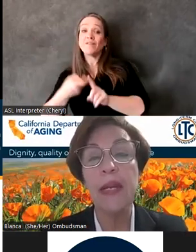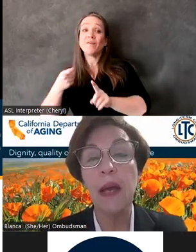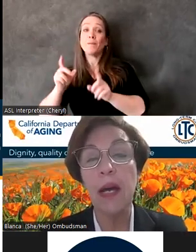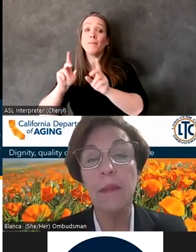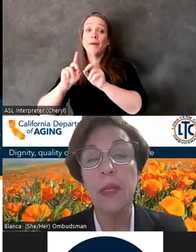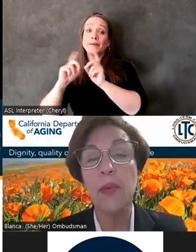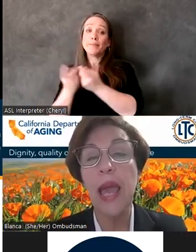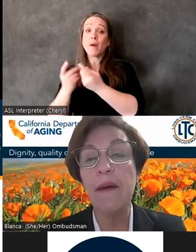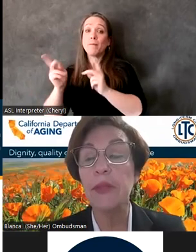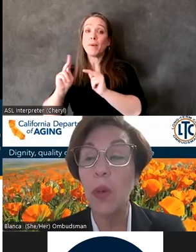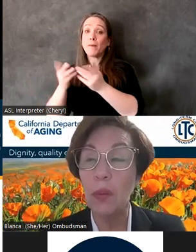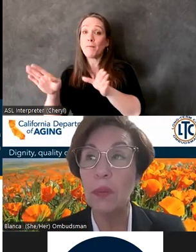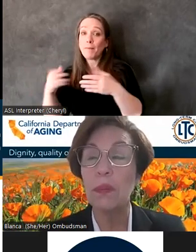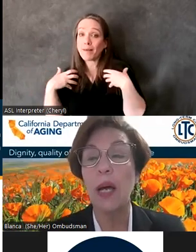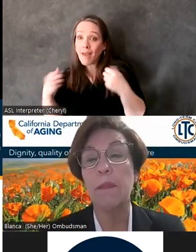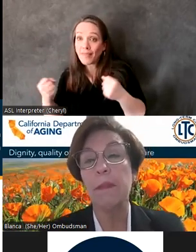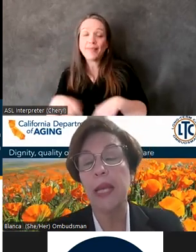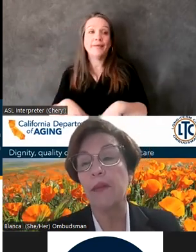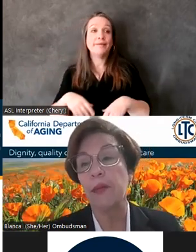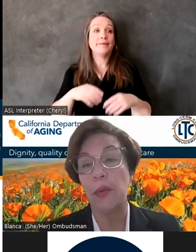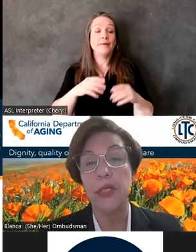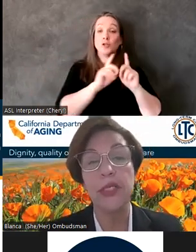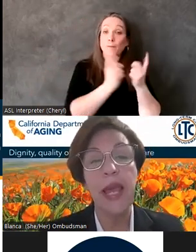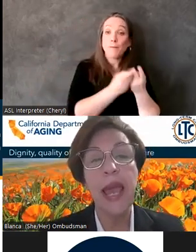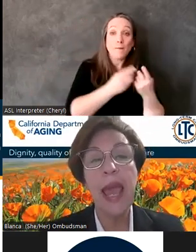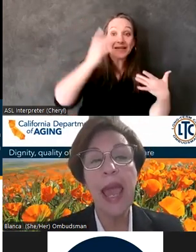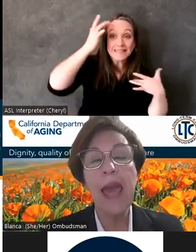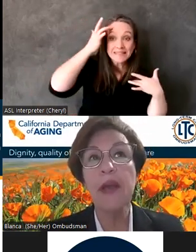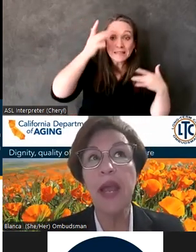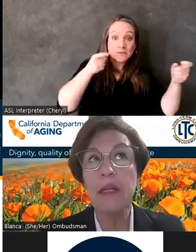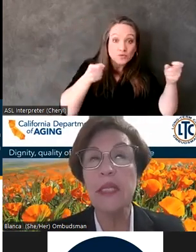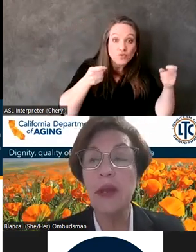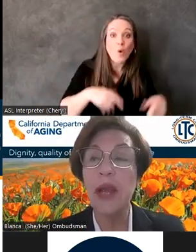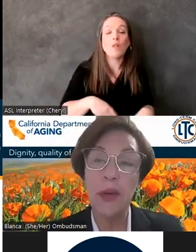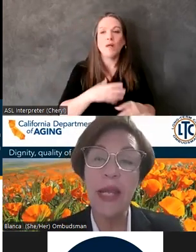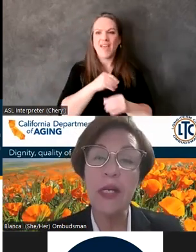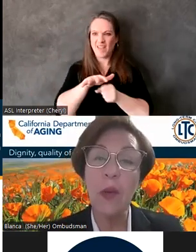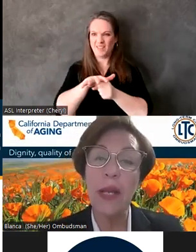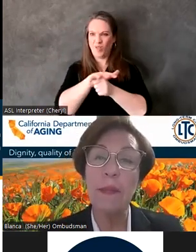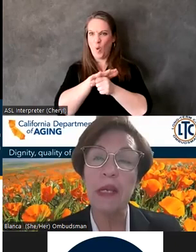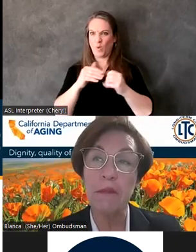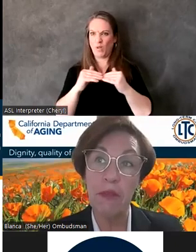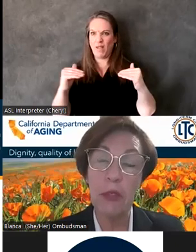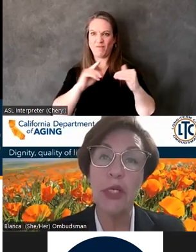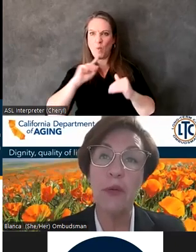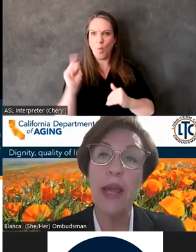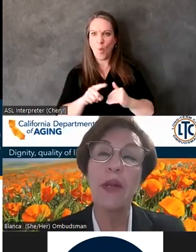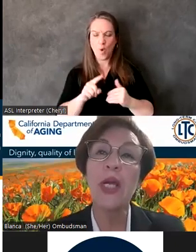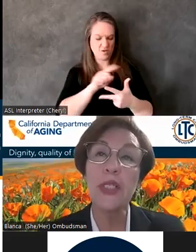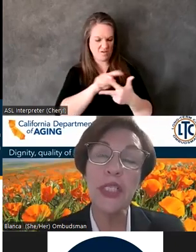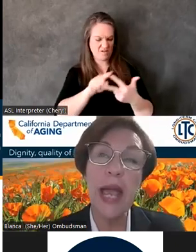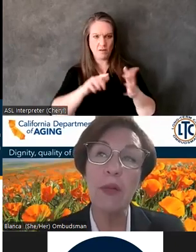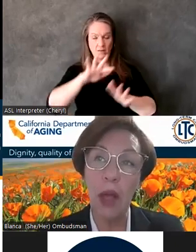And then we have local public health orders. And there had there has created quite a bit of confusion